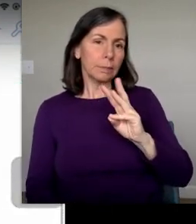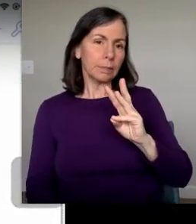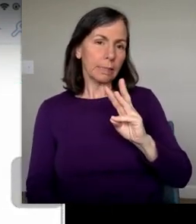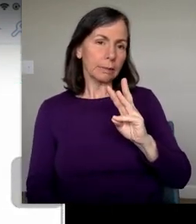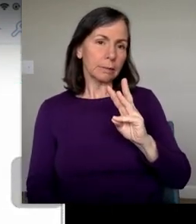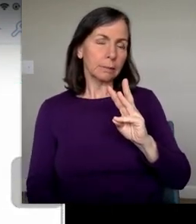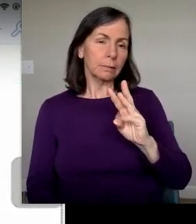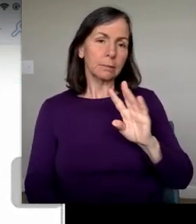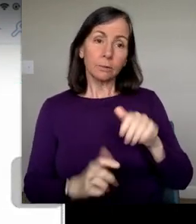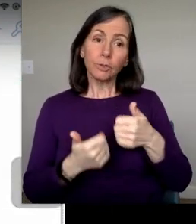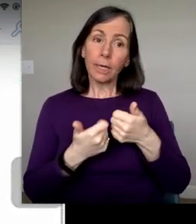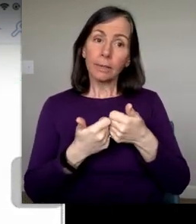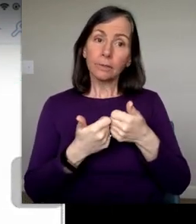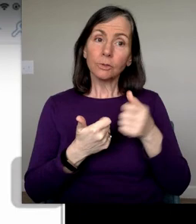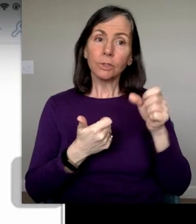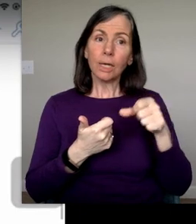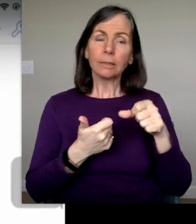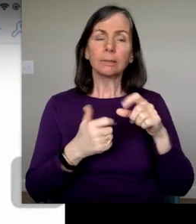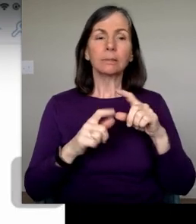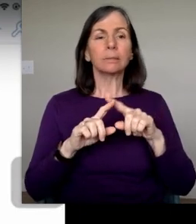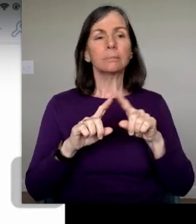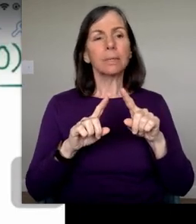to be challenging, but